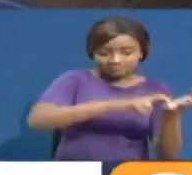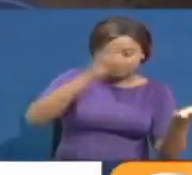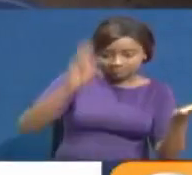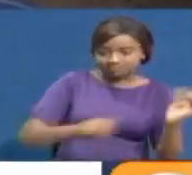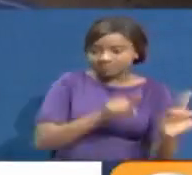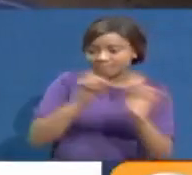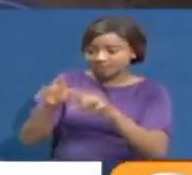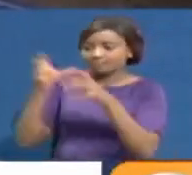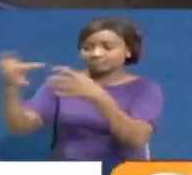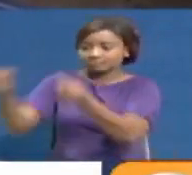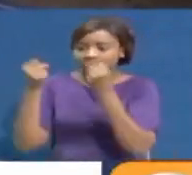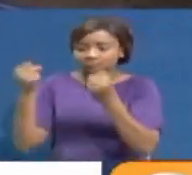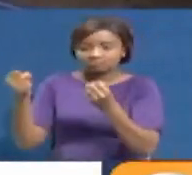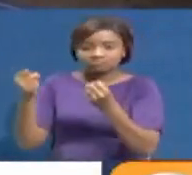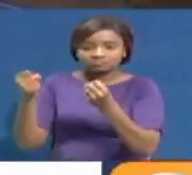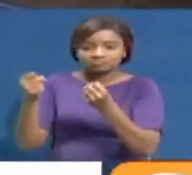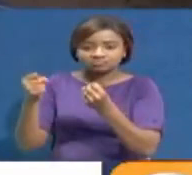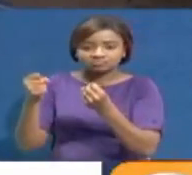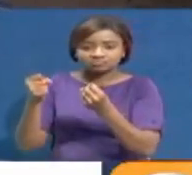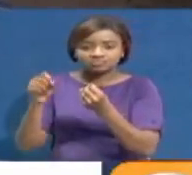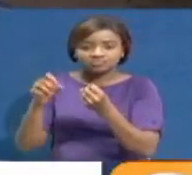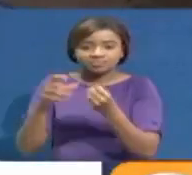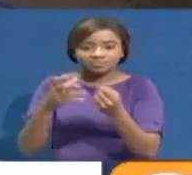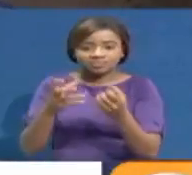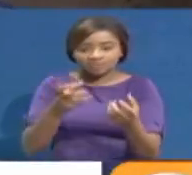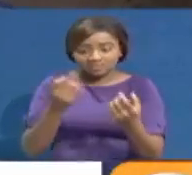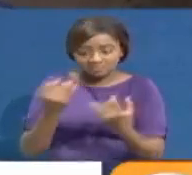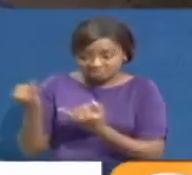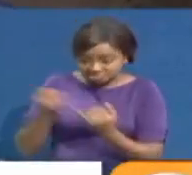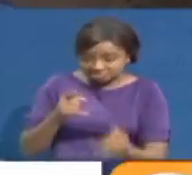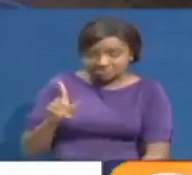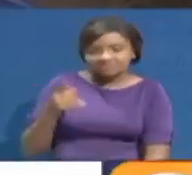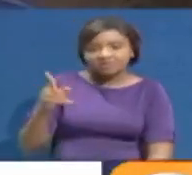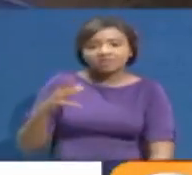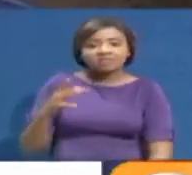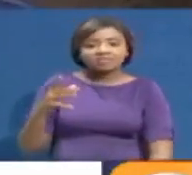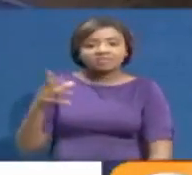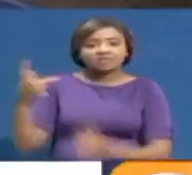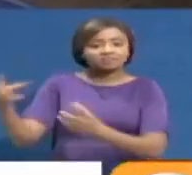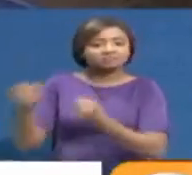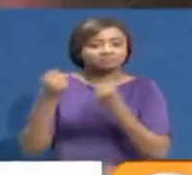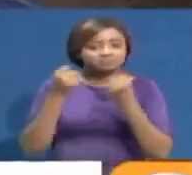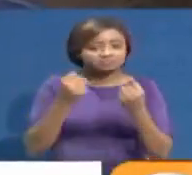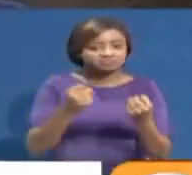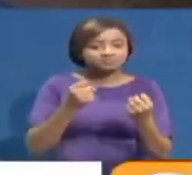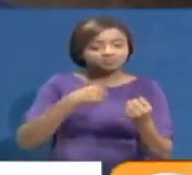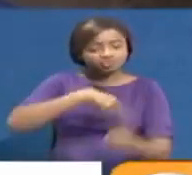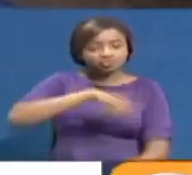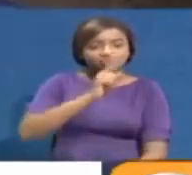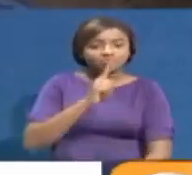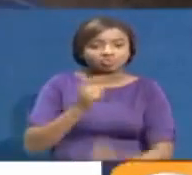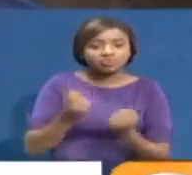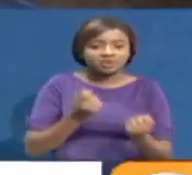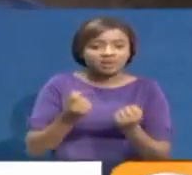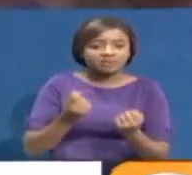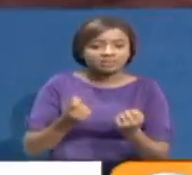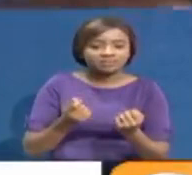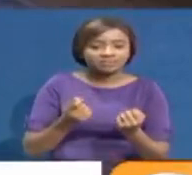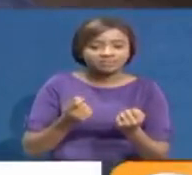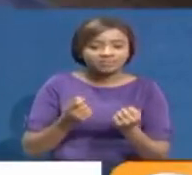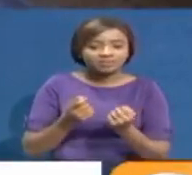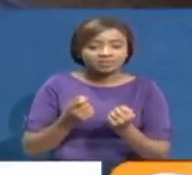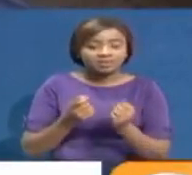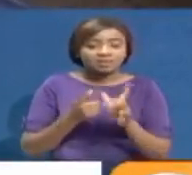him, he opened the car, I guess they introduced themselves, and they frog marched him to their car. And